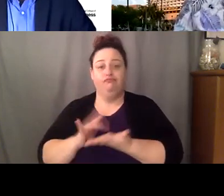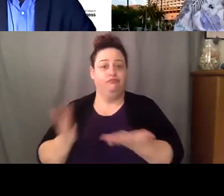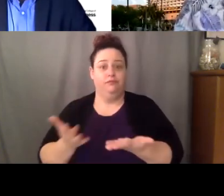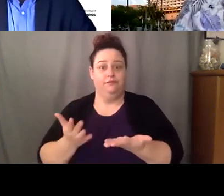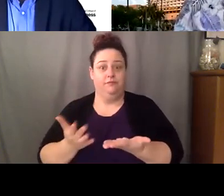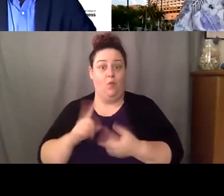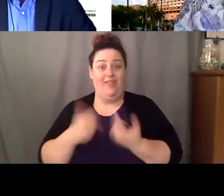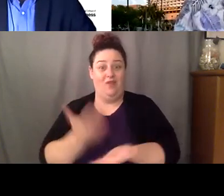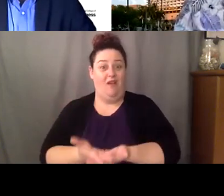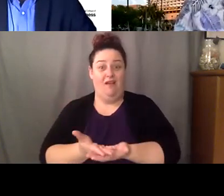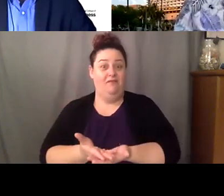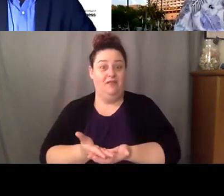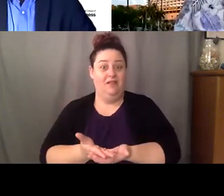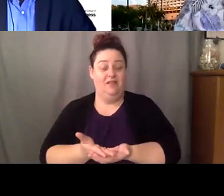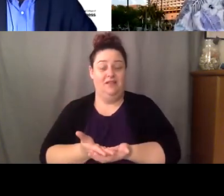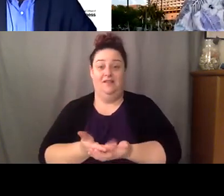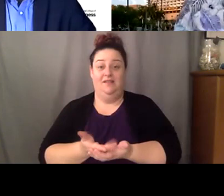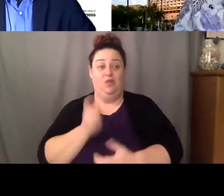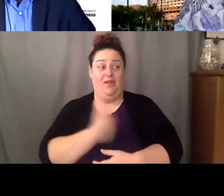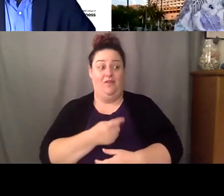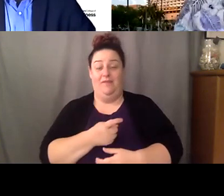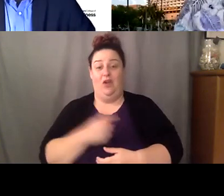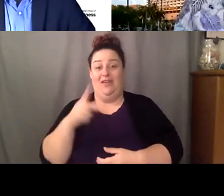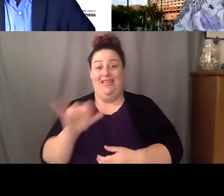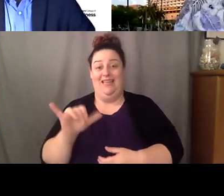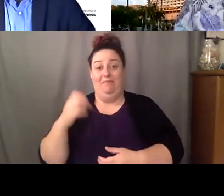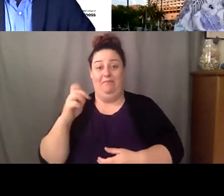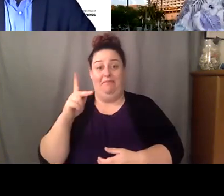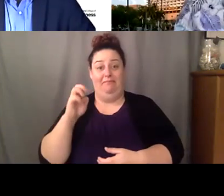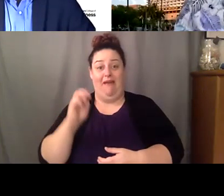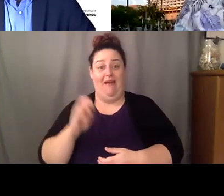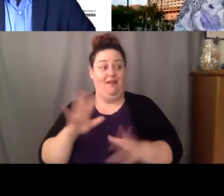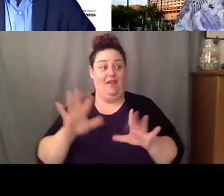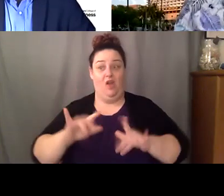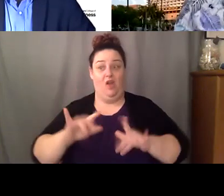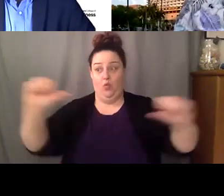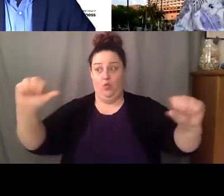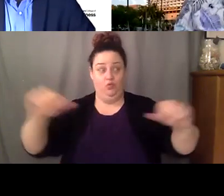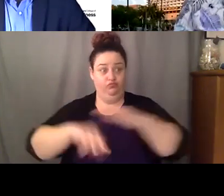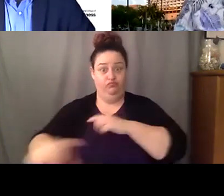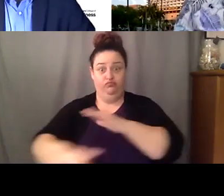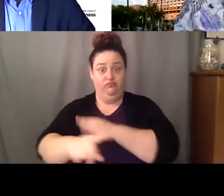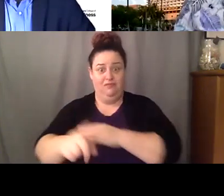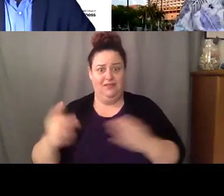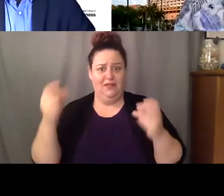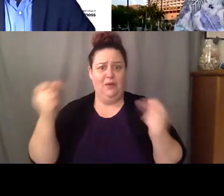once they arrive, you give them their key pack and they're off and go. It really takes that,